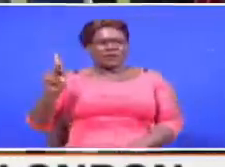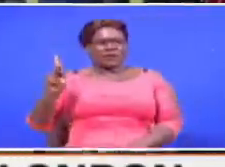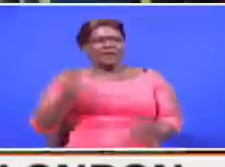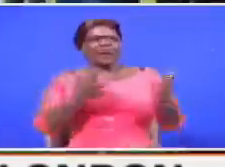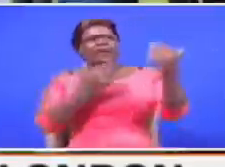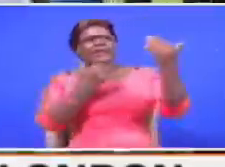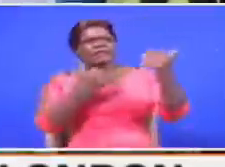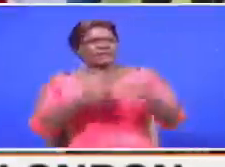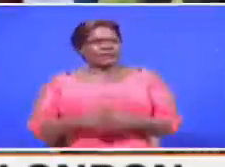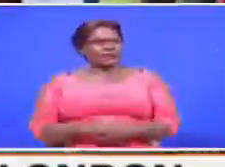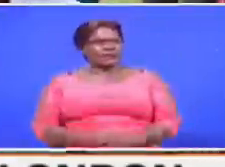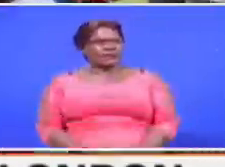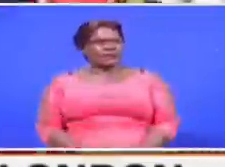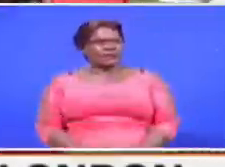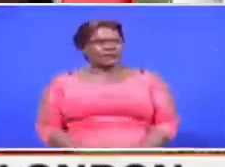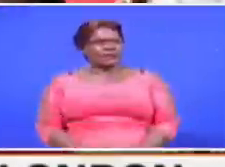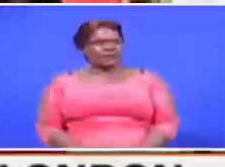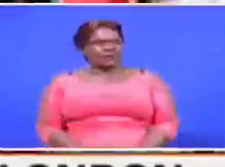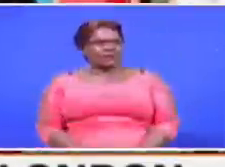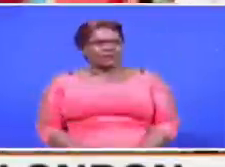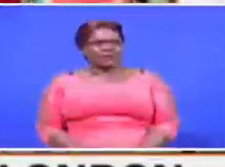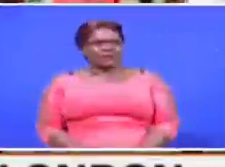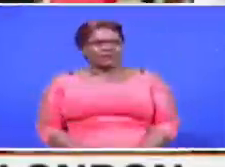look forward to.